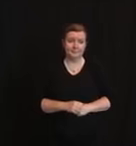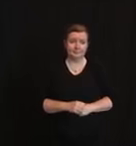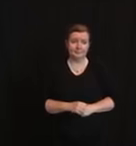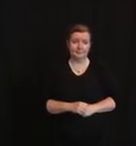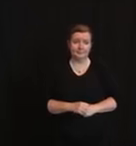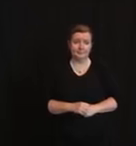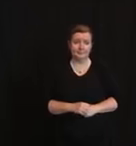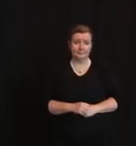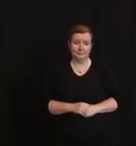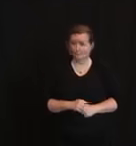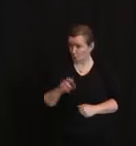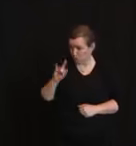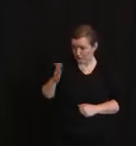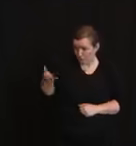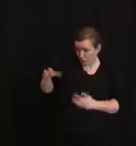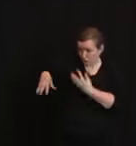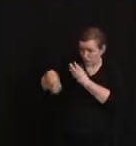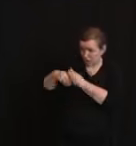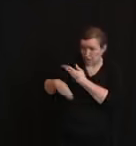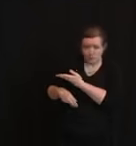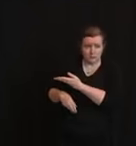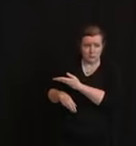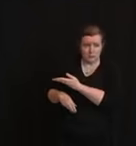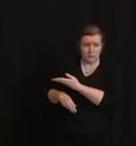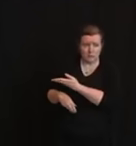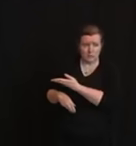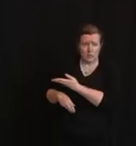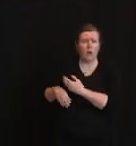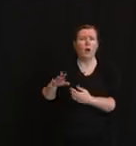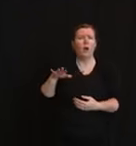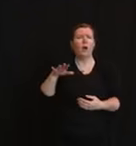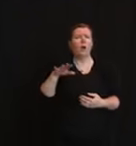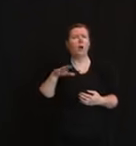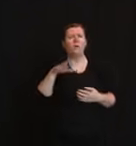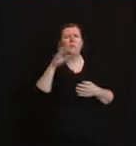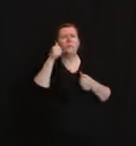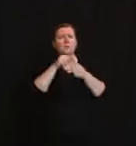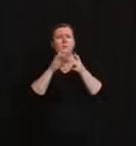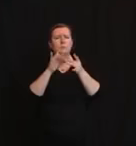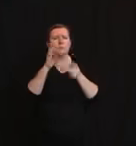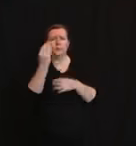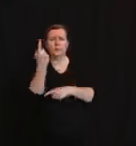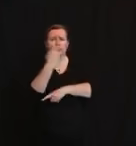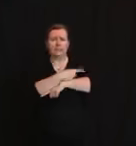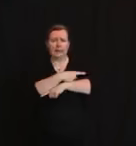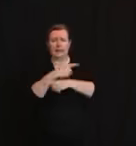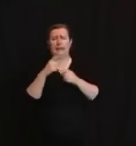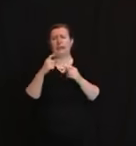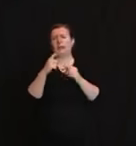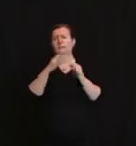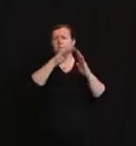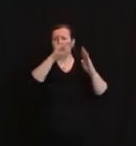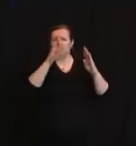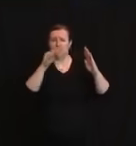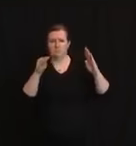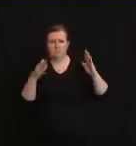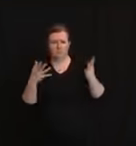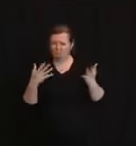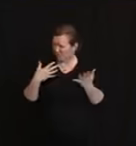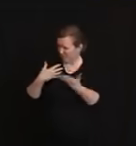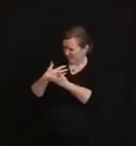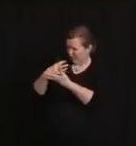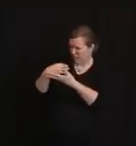or other than the 14-day decline, anything more specific in terms of particular numbers you're looking at?